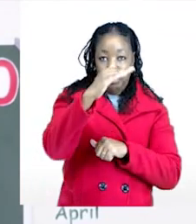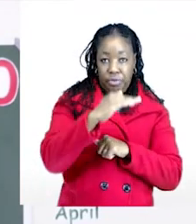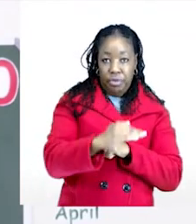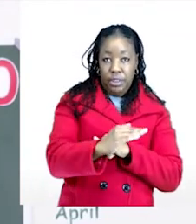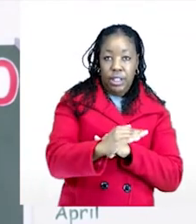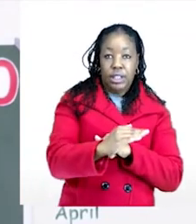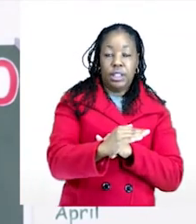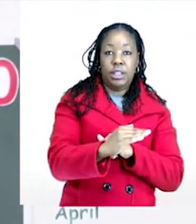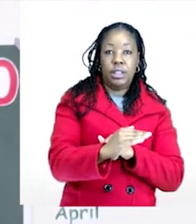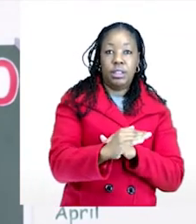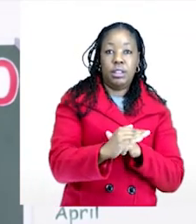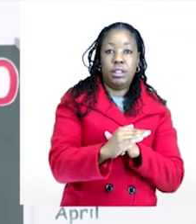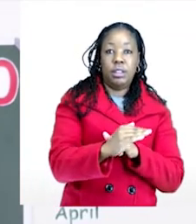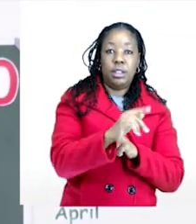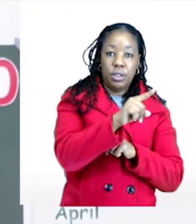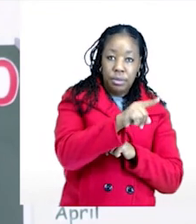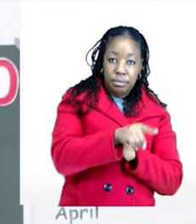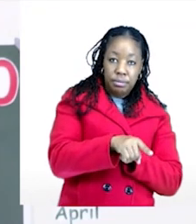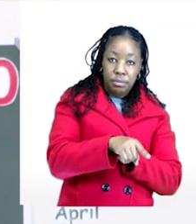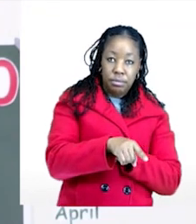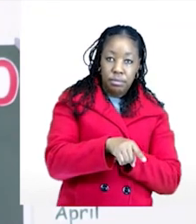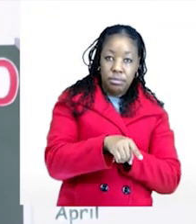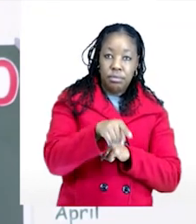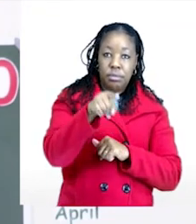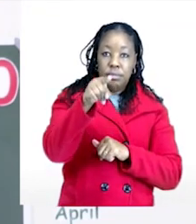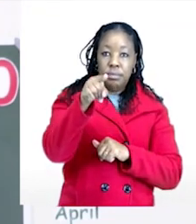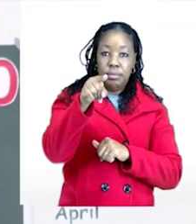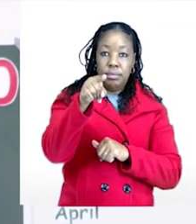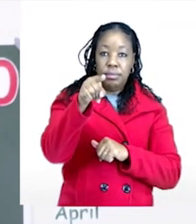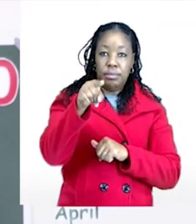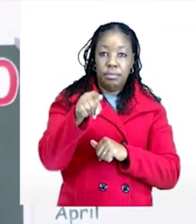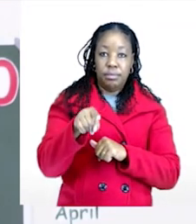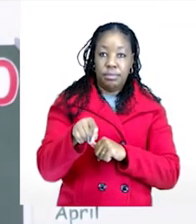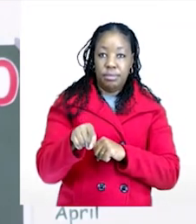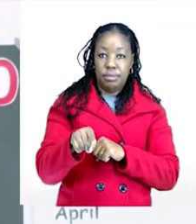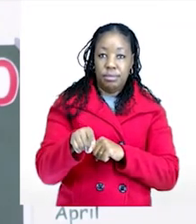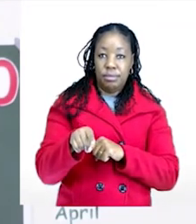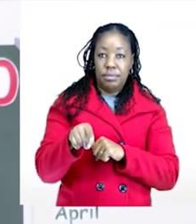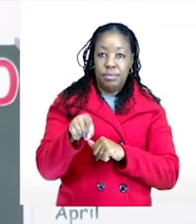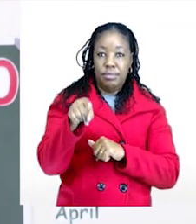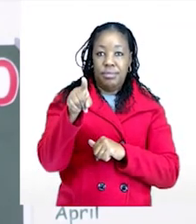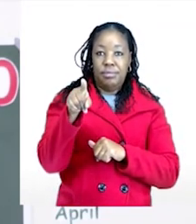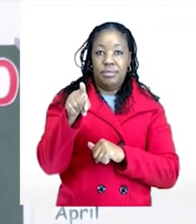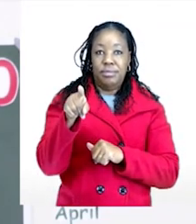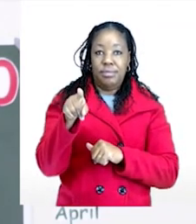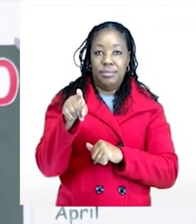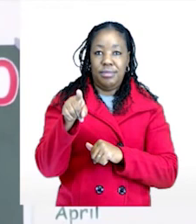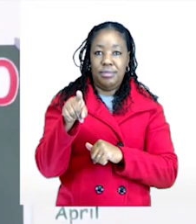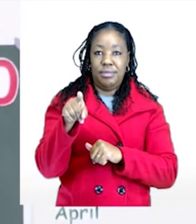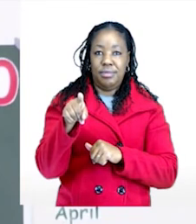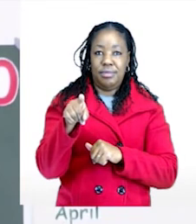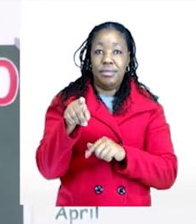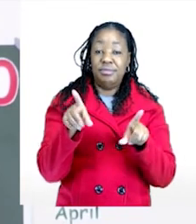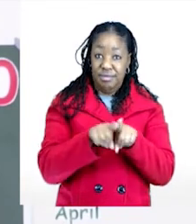down, up, go down, and up. Let's see if it looks exactly